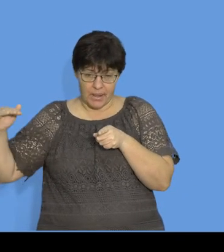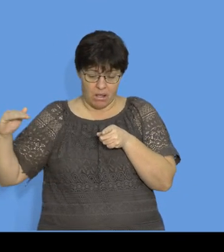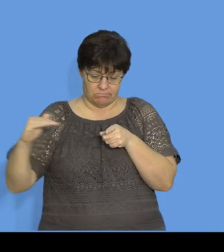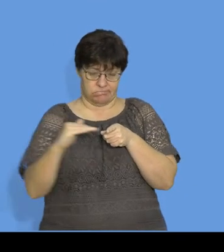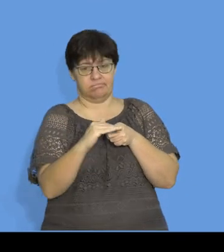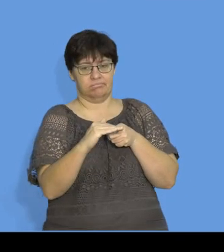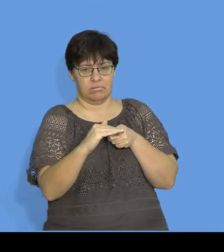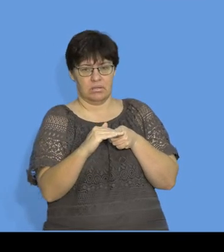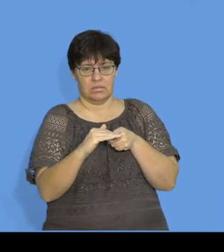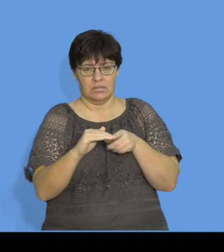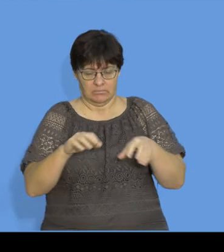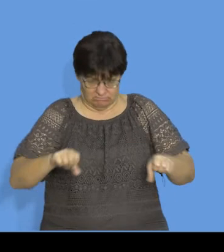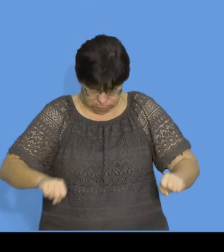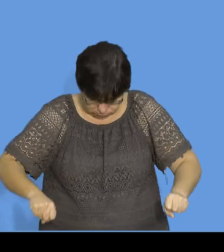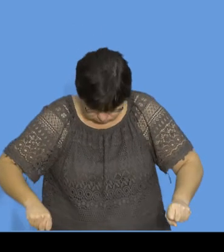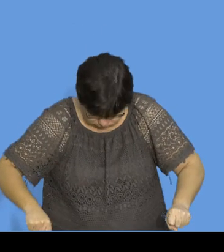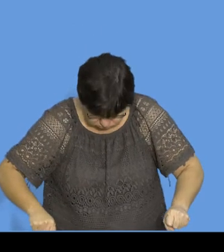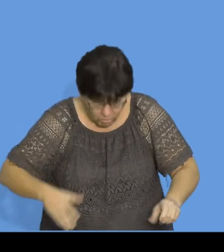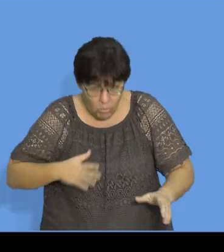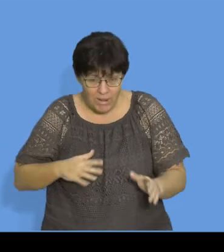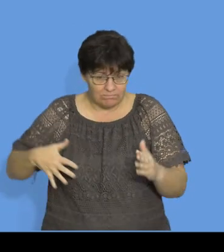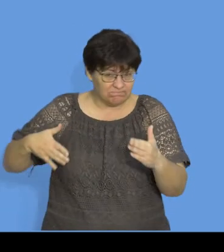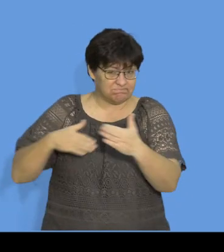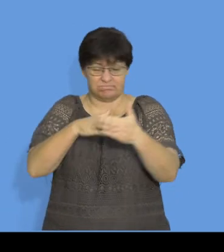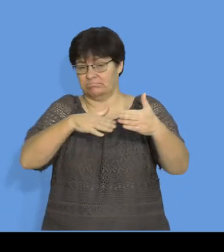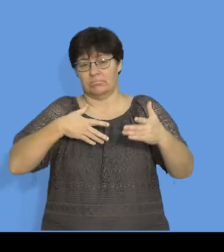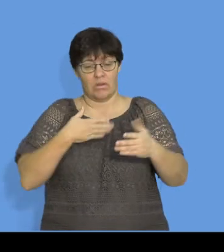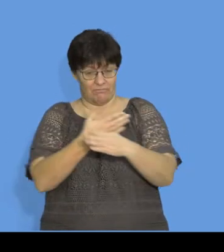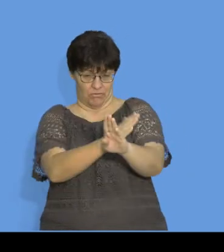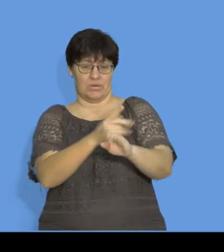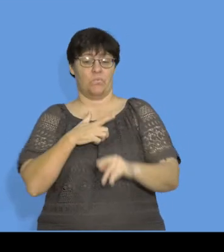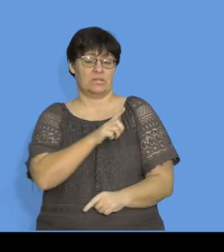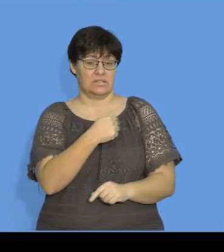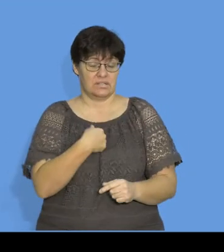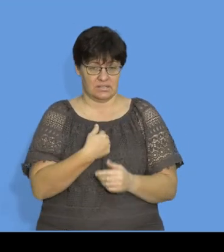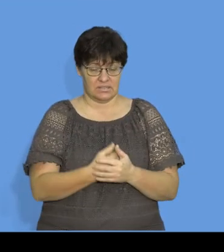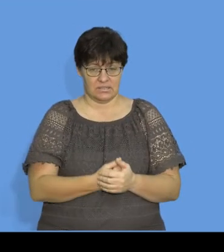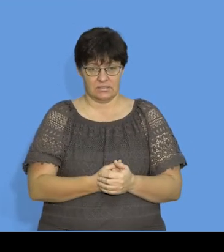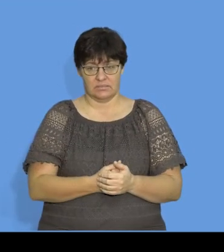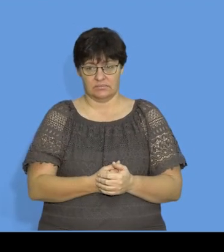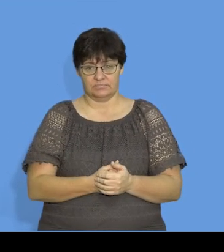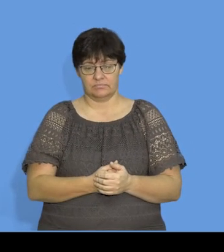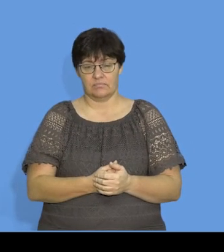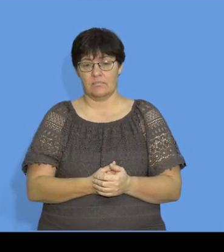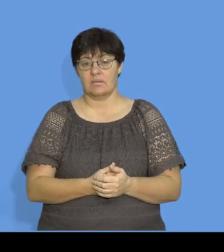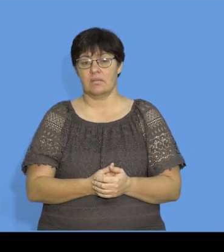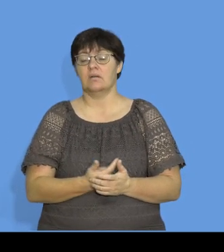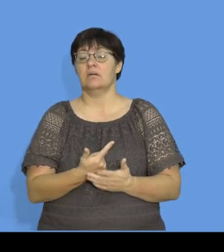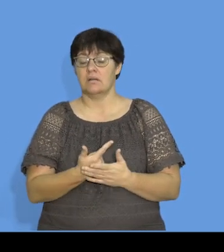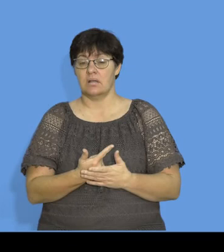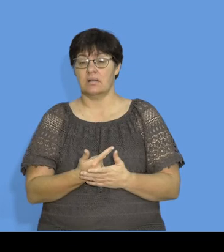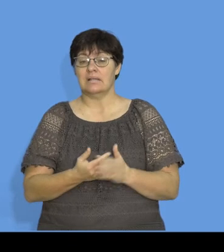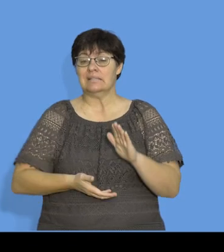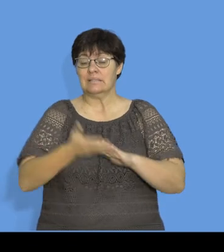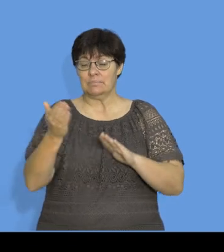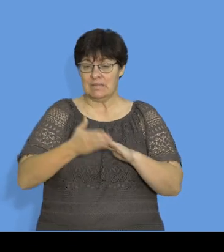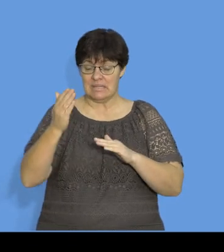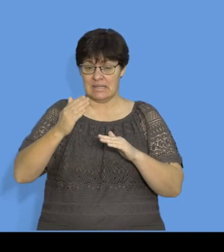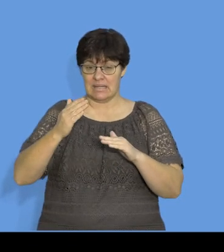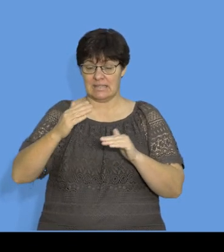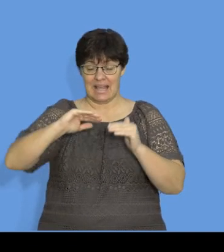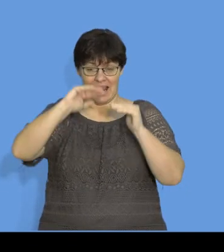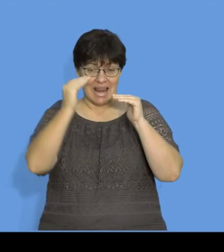saw the car, he braked hard to avoid crashing into it. Very important. His speed